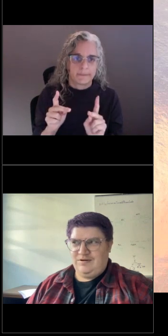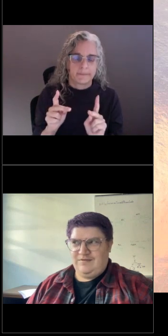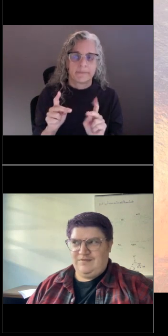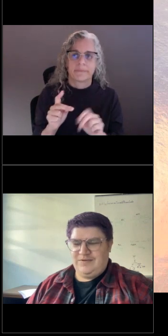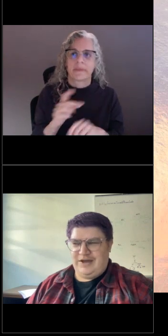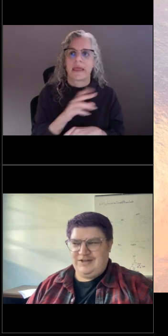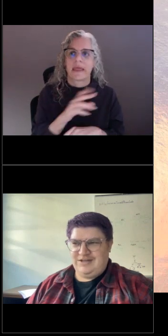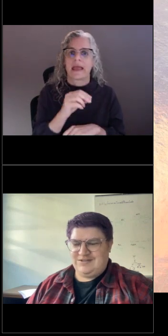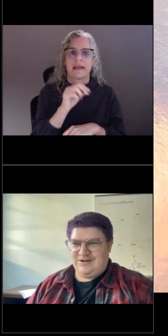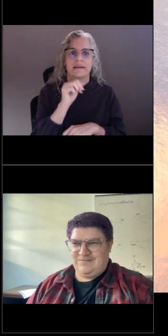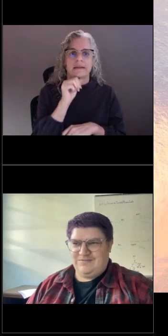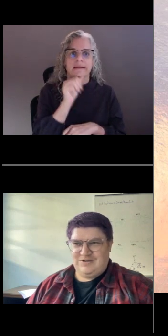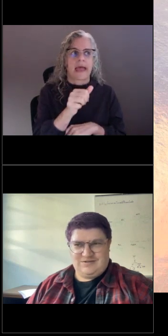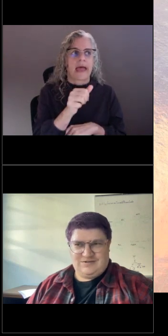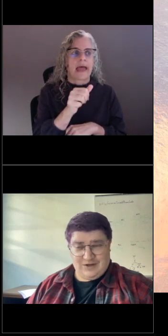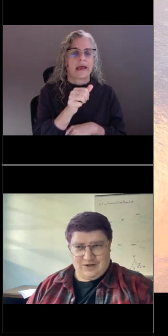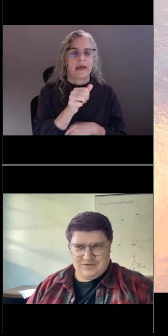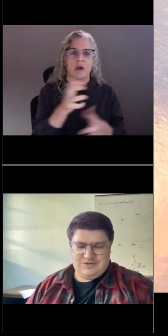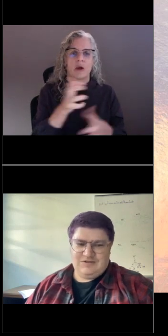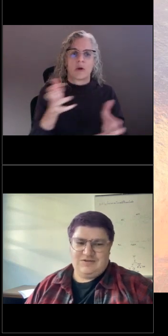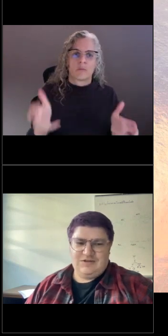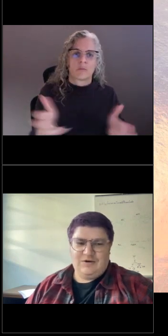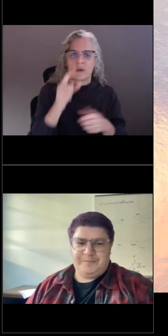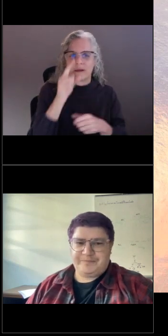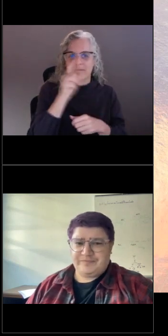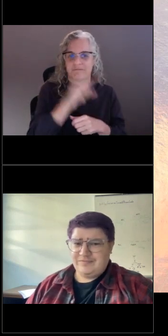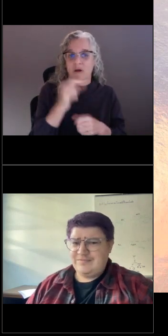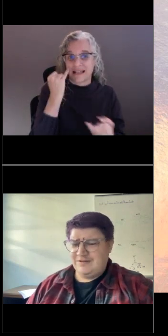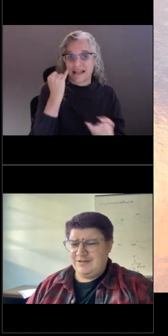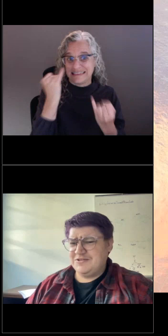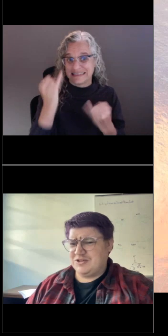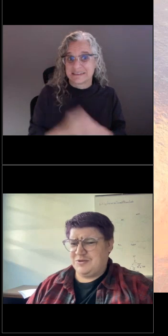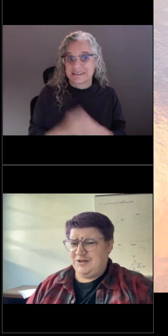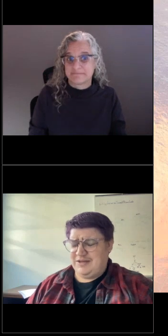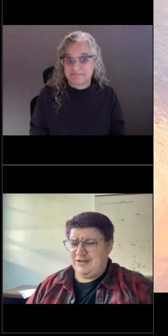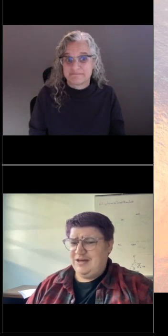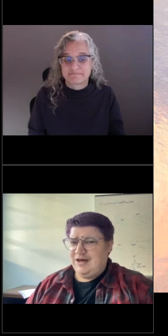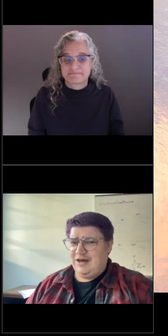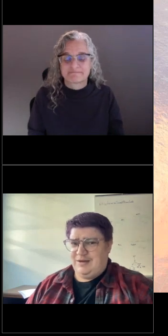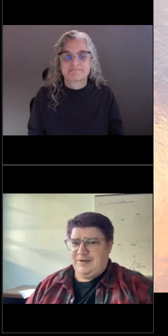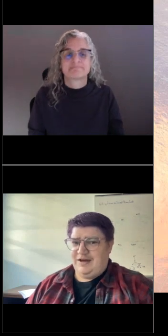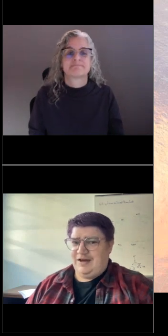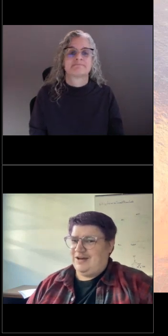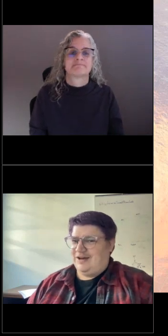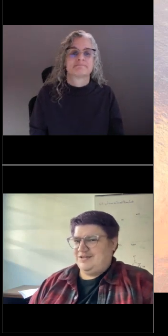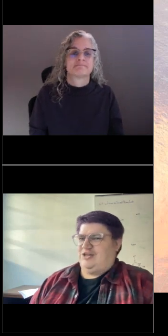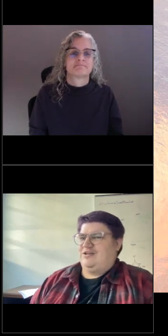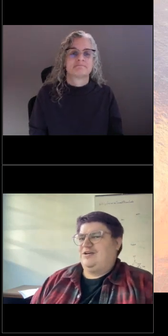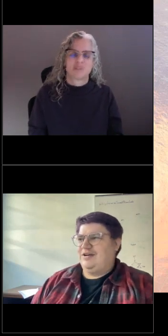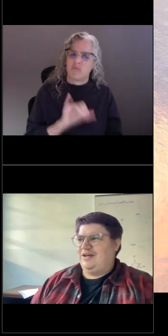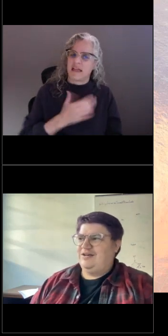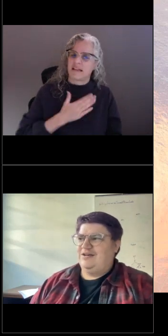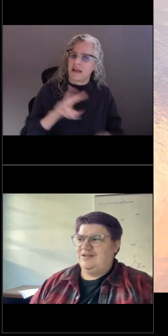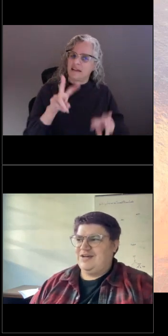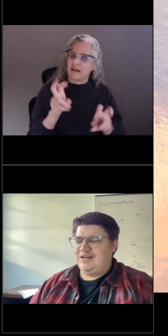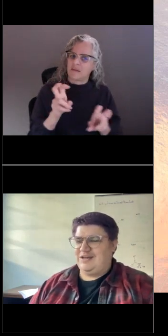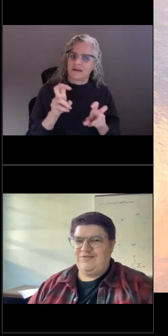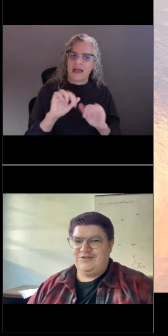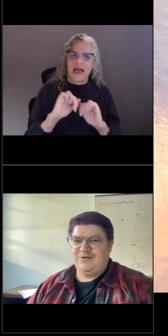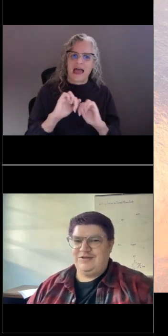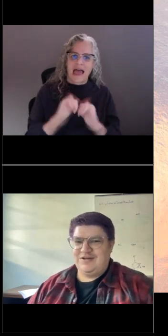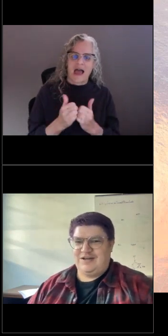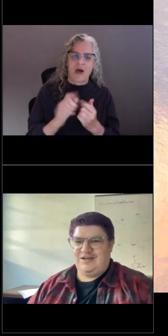promote ideas that are just false. So this is just going to be how to ask gender in a